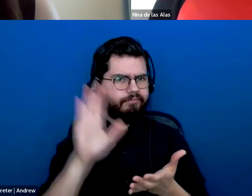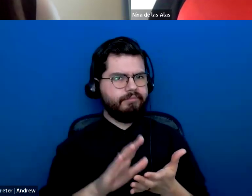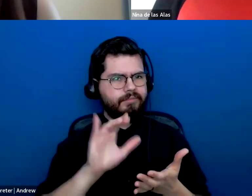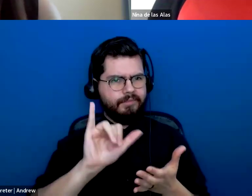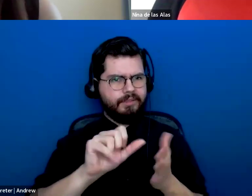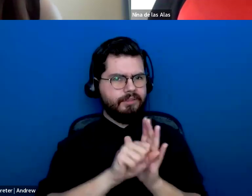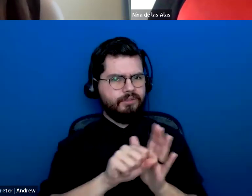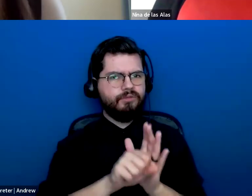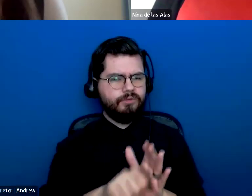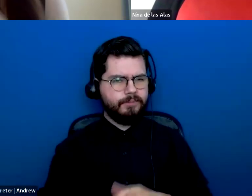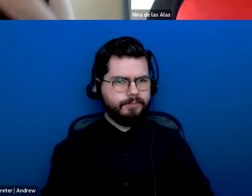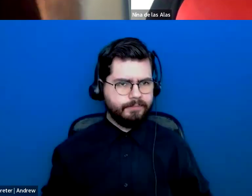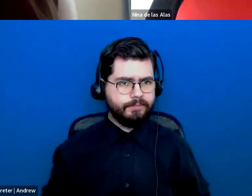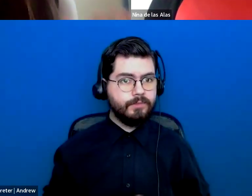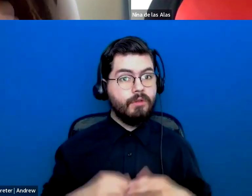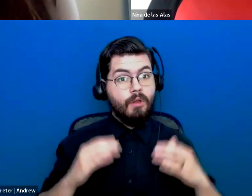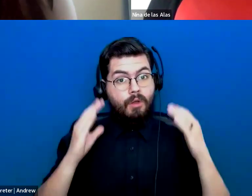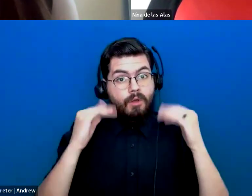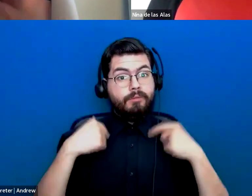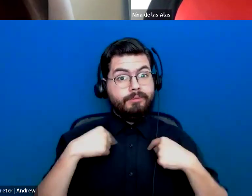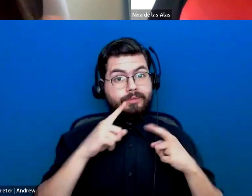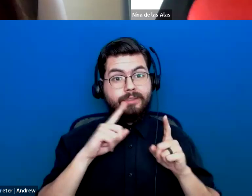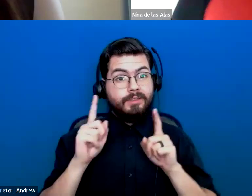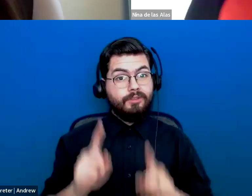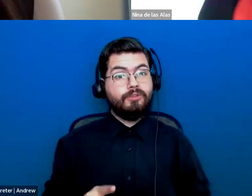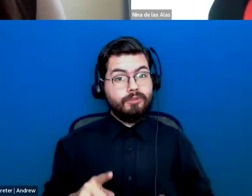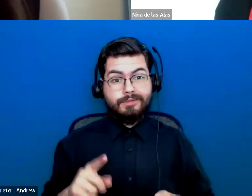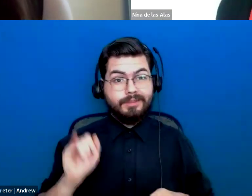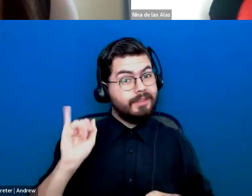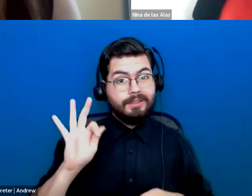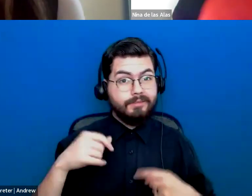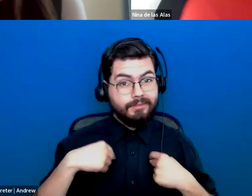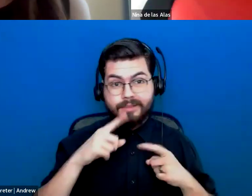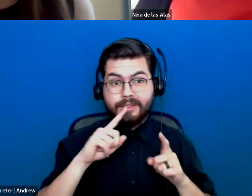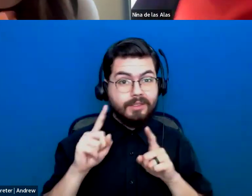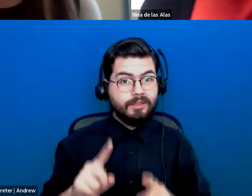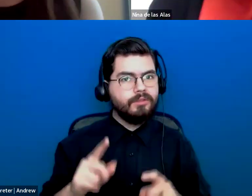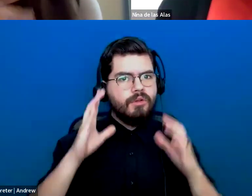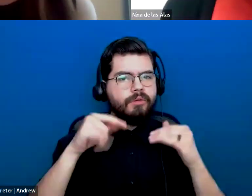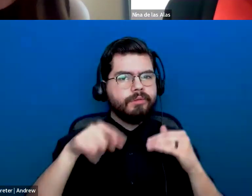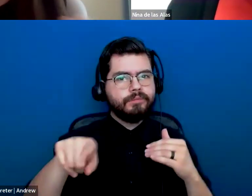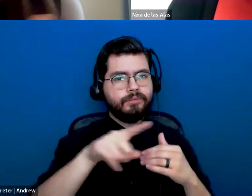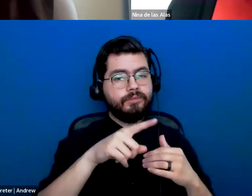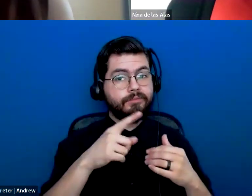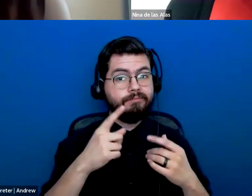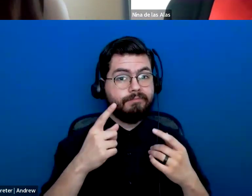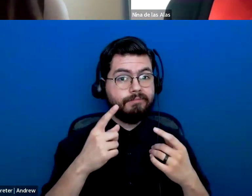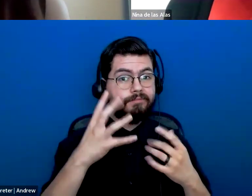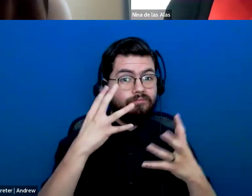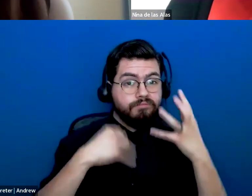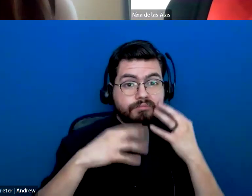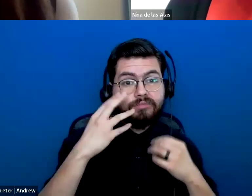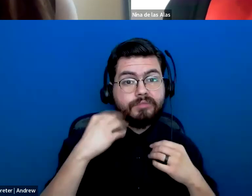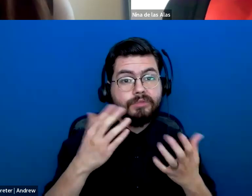I have already answered your question. If I do not, if any audience have any suggestions or experience, just feel free to unmute yourself